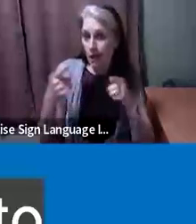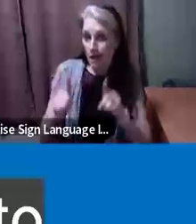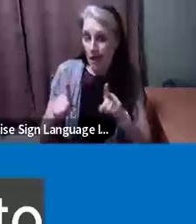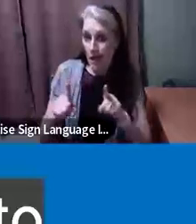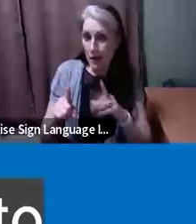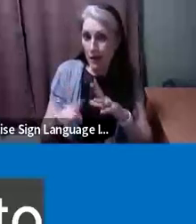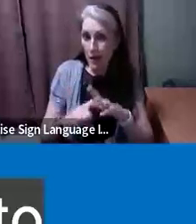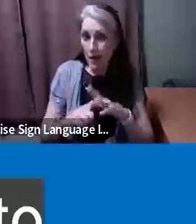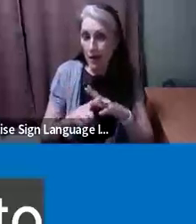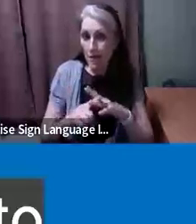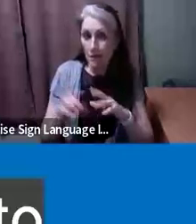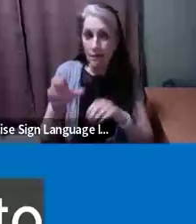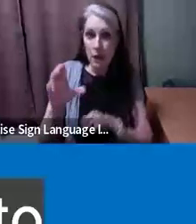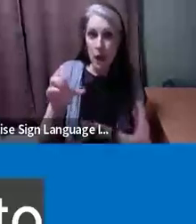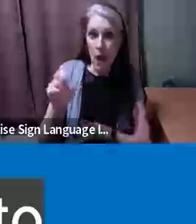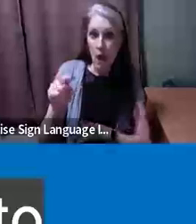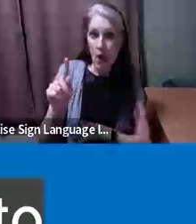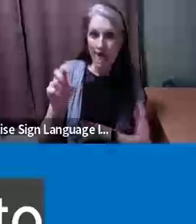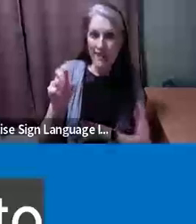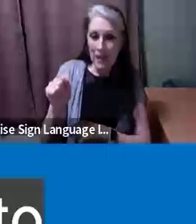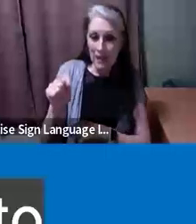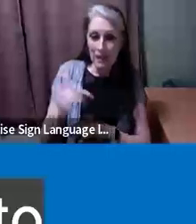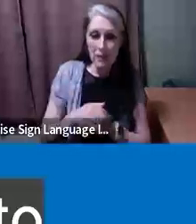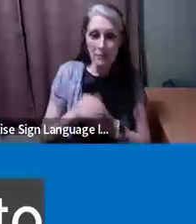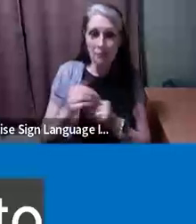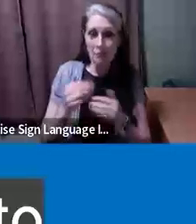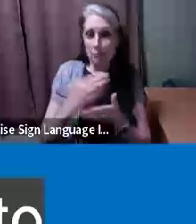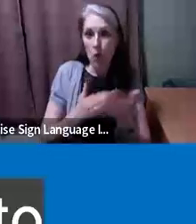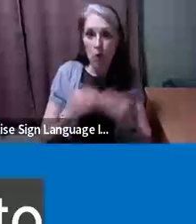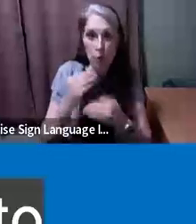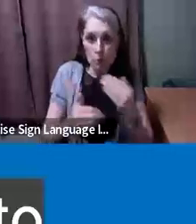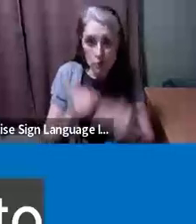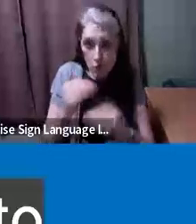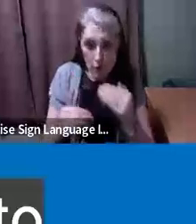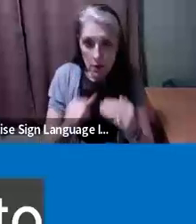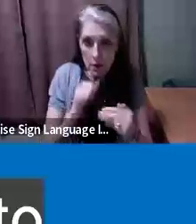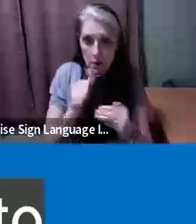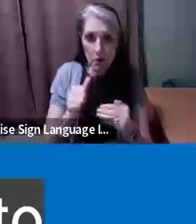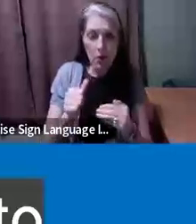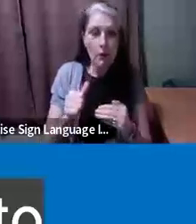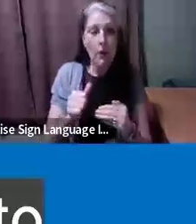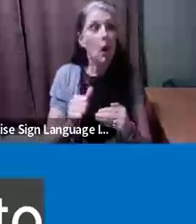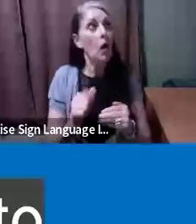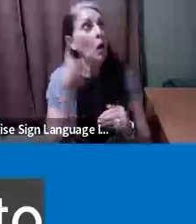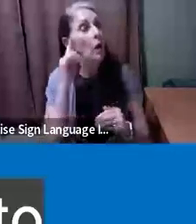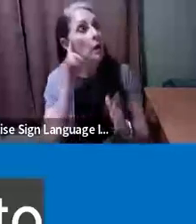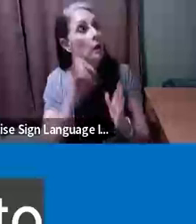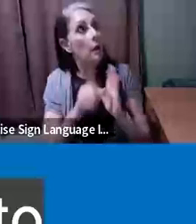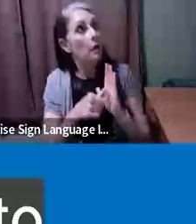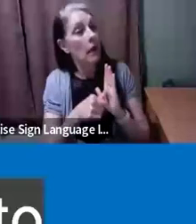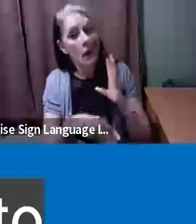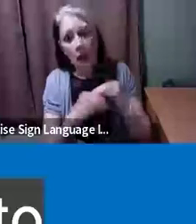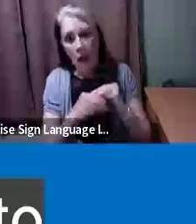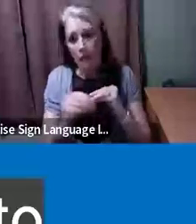content. Can that just be a part of the process? So it doesn't seem like it's, you know, an afterthought. And then, you know, using the